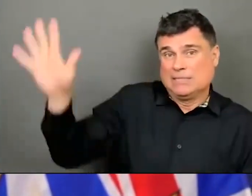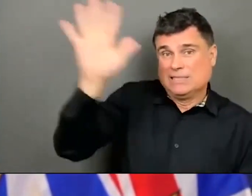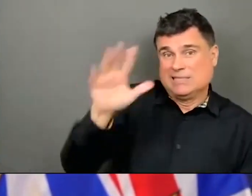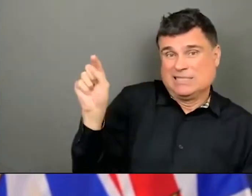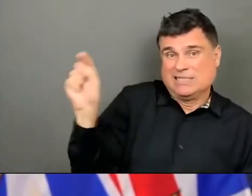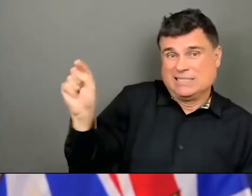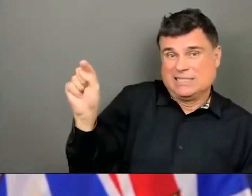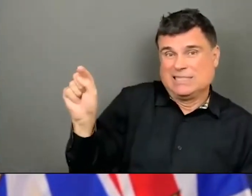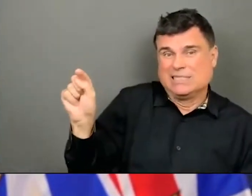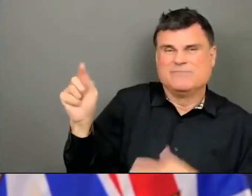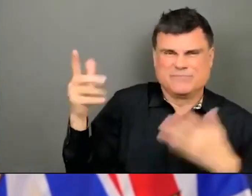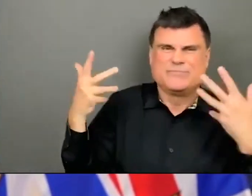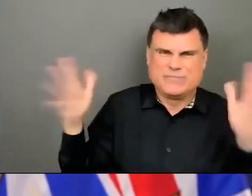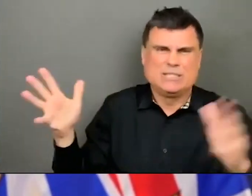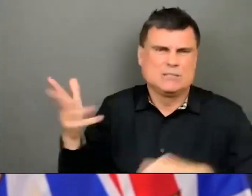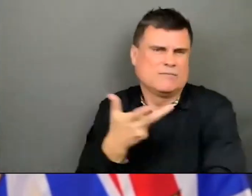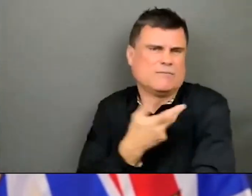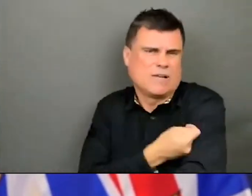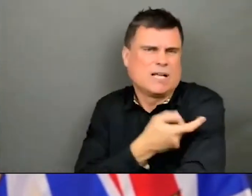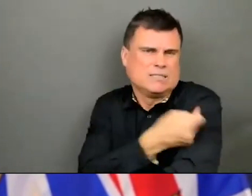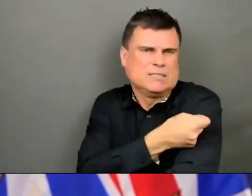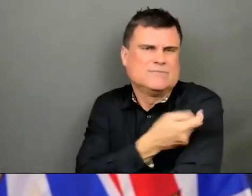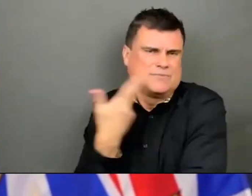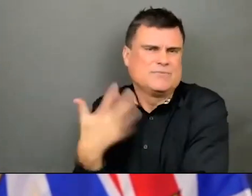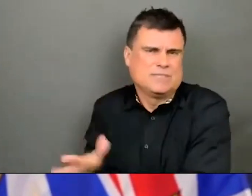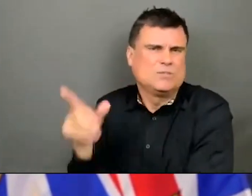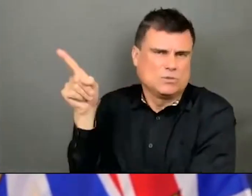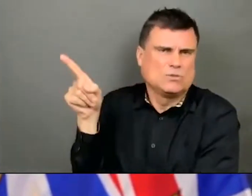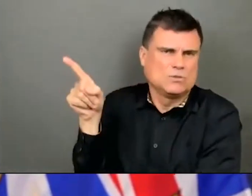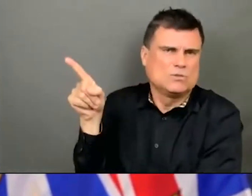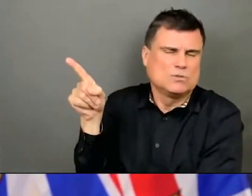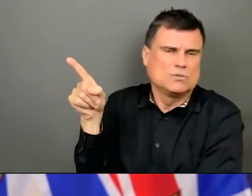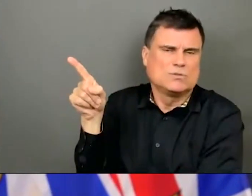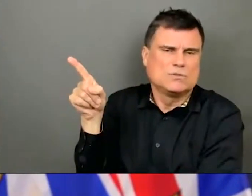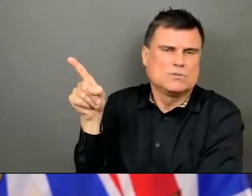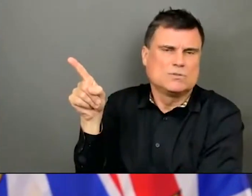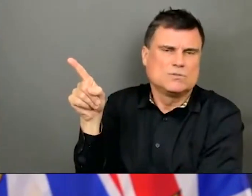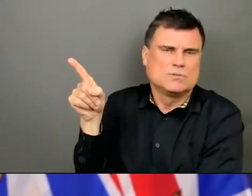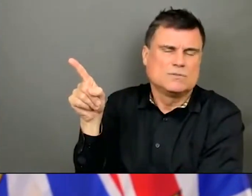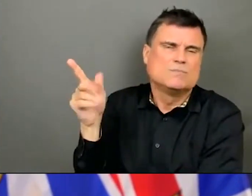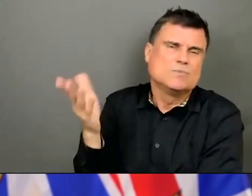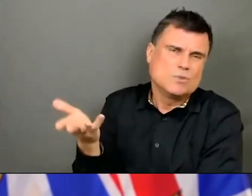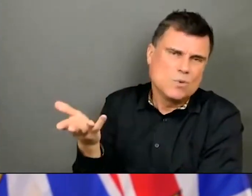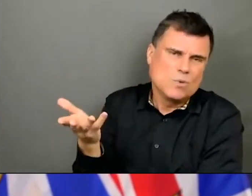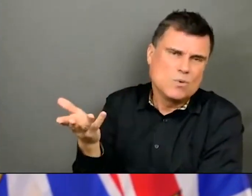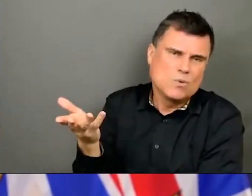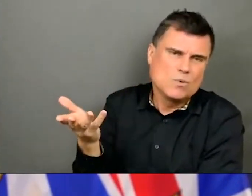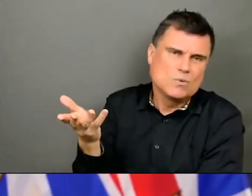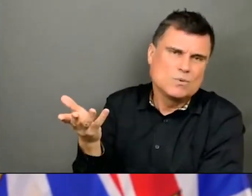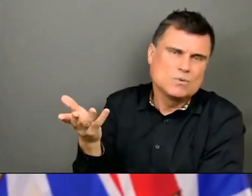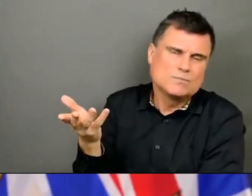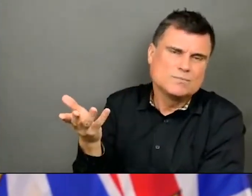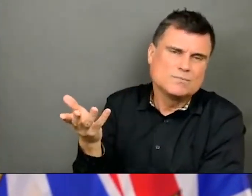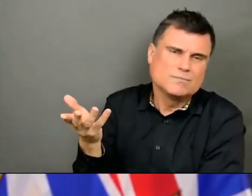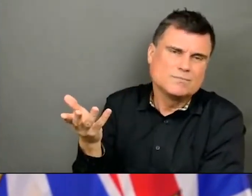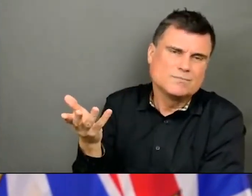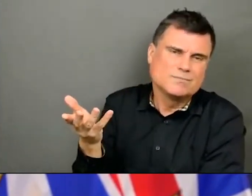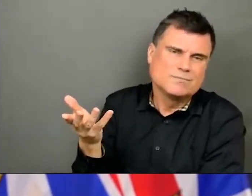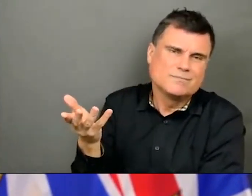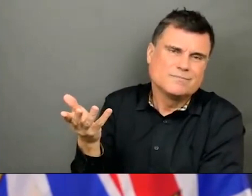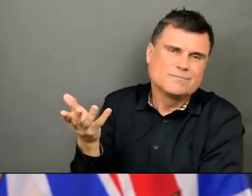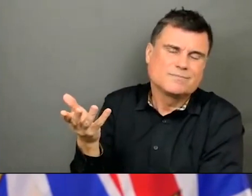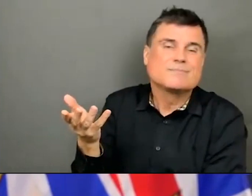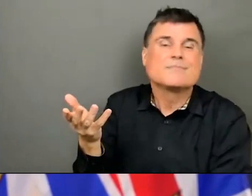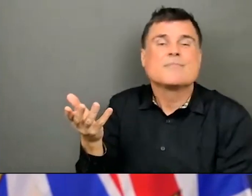It's just that the differences, these differences at the margins between health authorities mean a lot when we're supporting